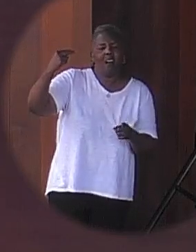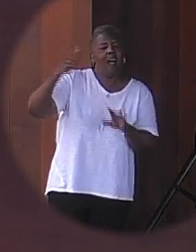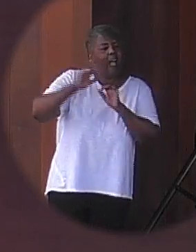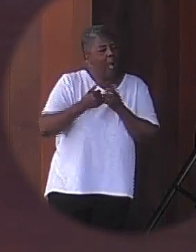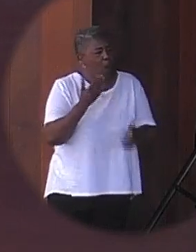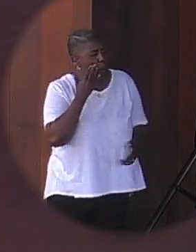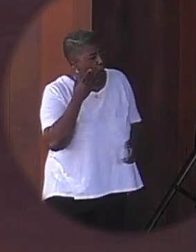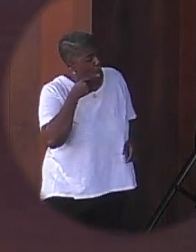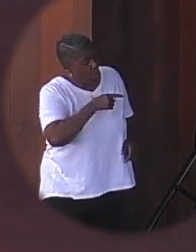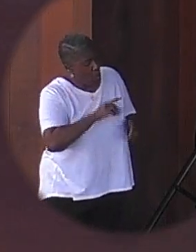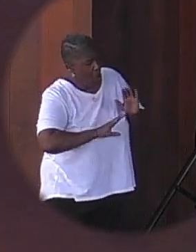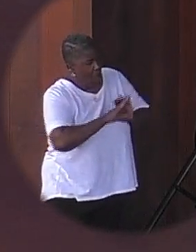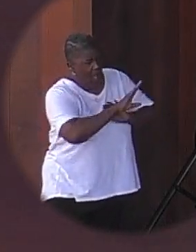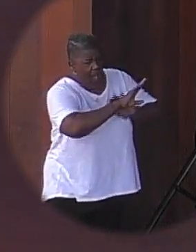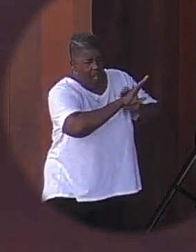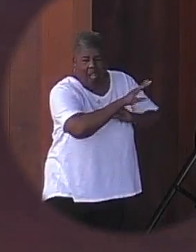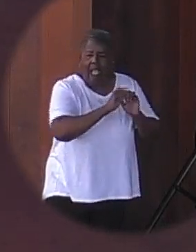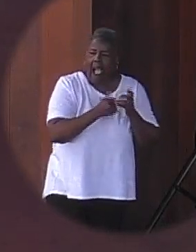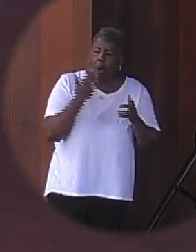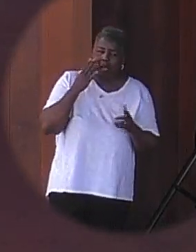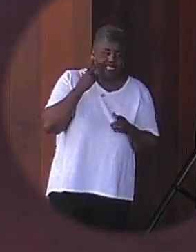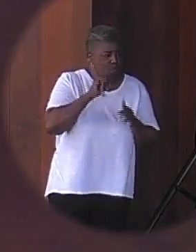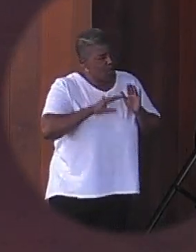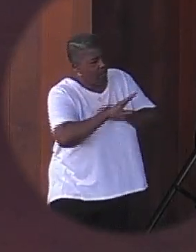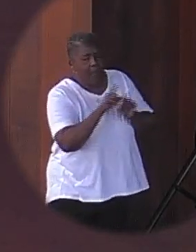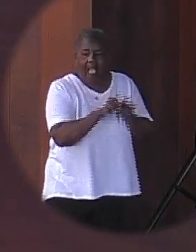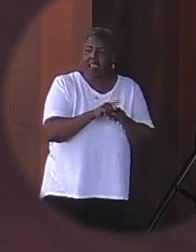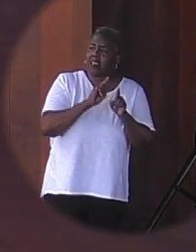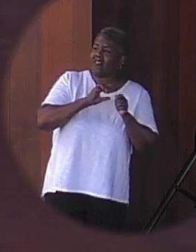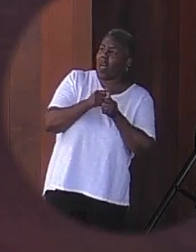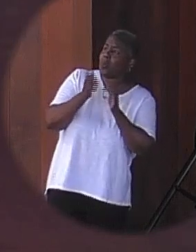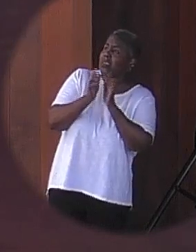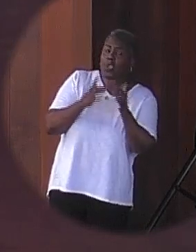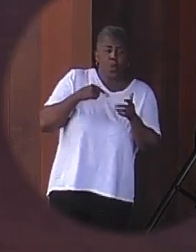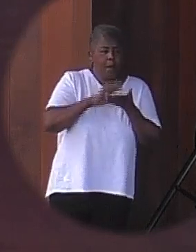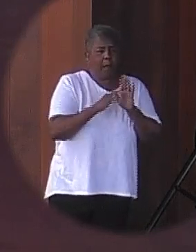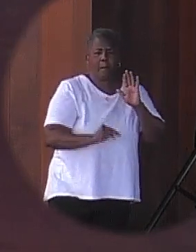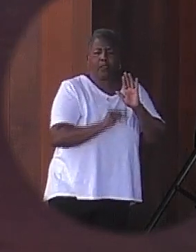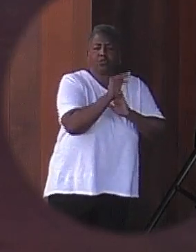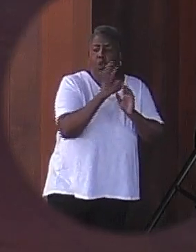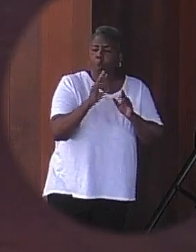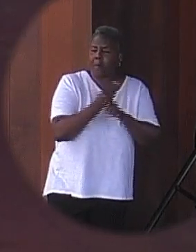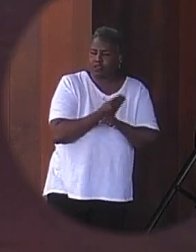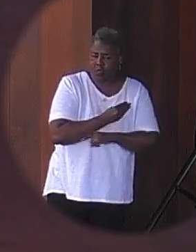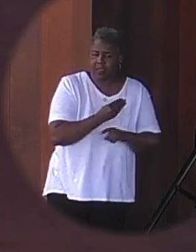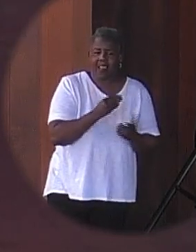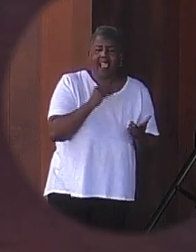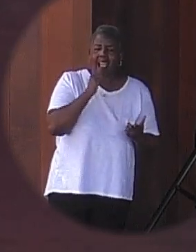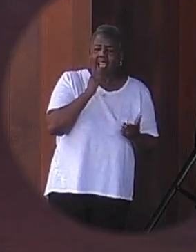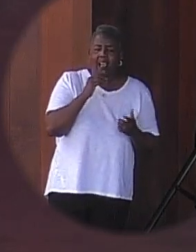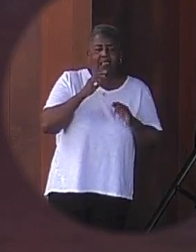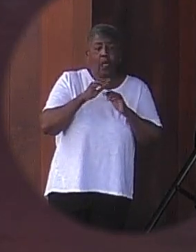I can tell you're growing, the way I can tell you're developing as a disciple, that you are maturing in ministry, are by